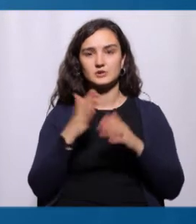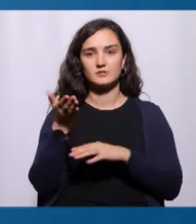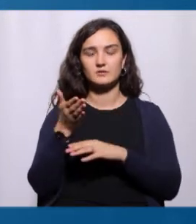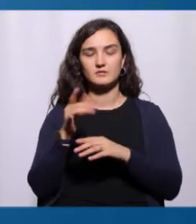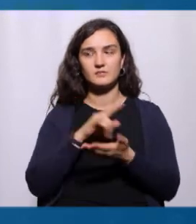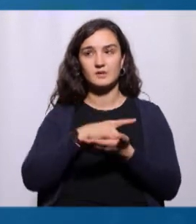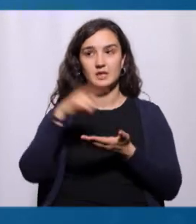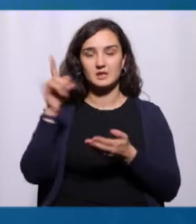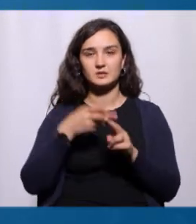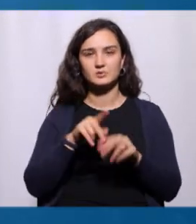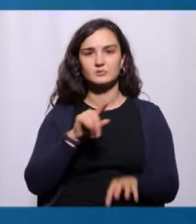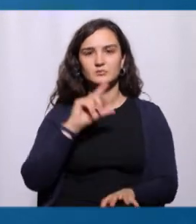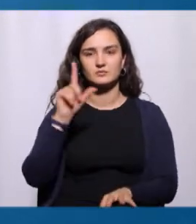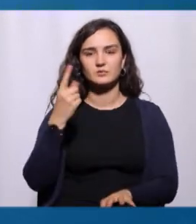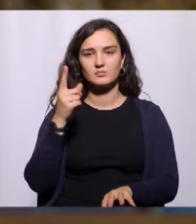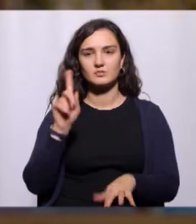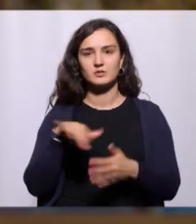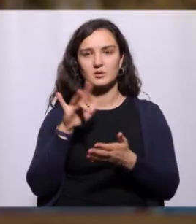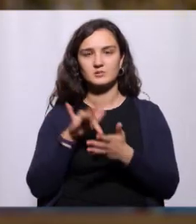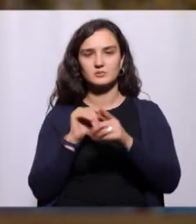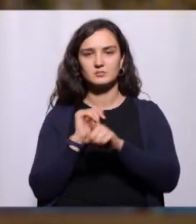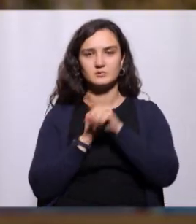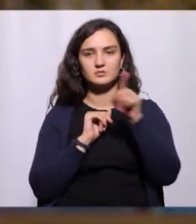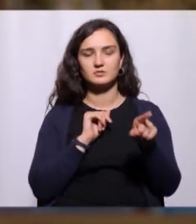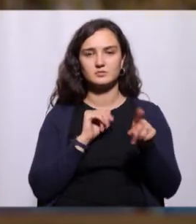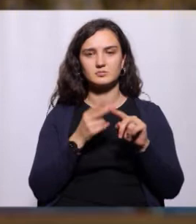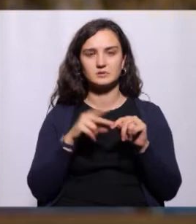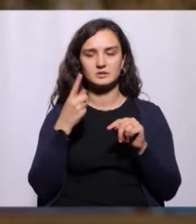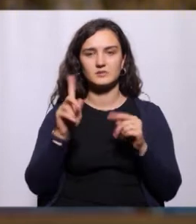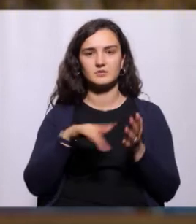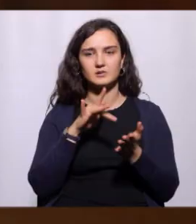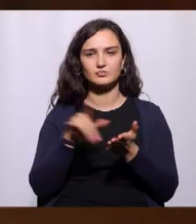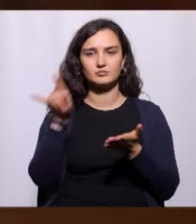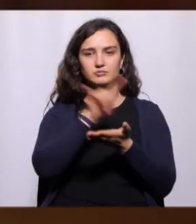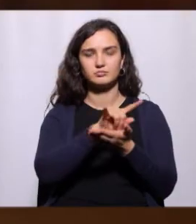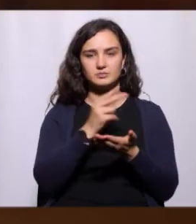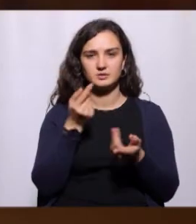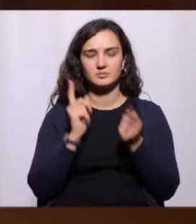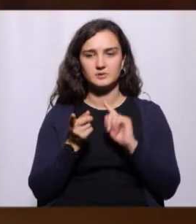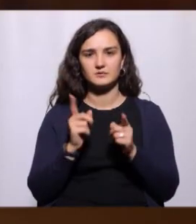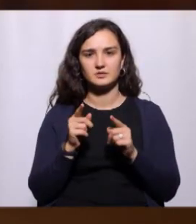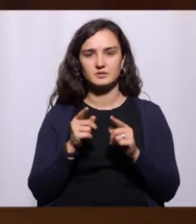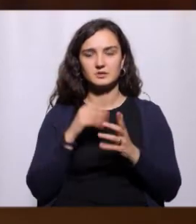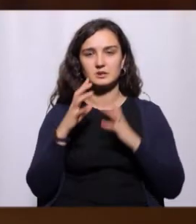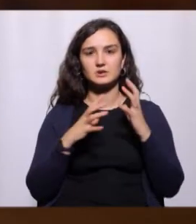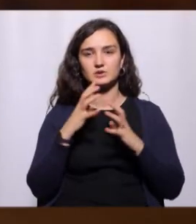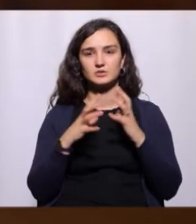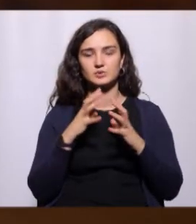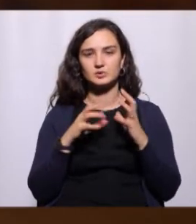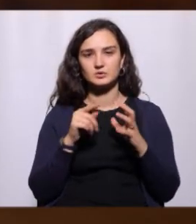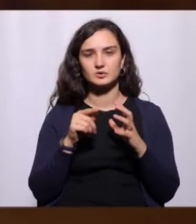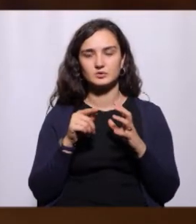flight, it means you fly from one country to another country. Very true.